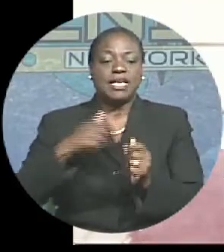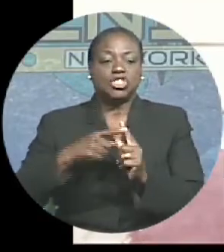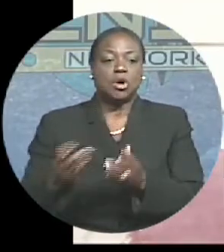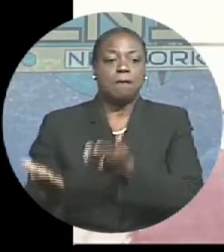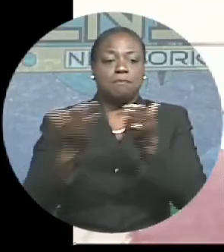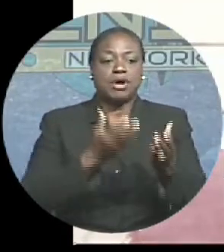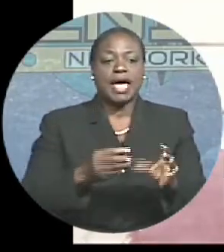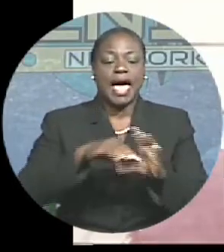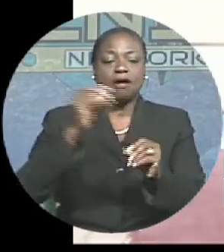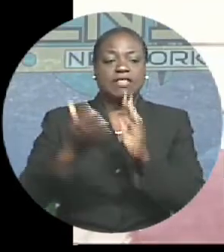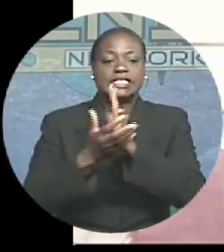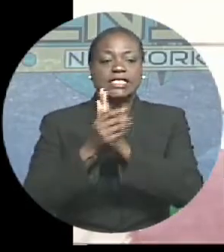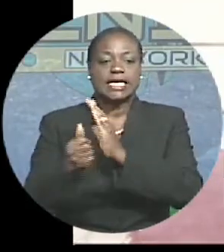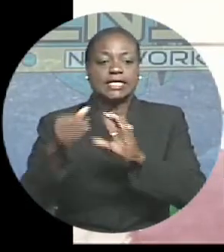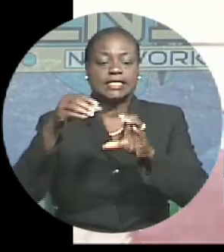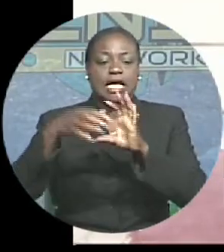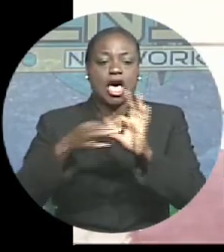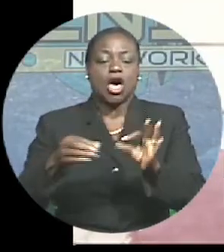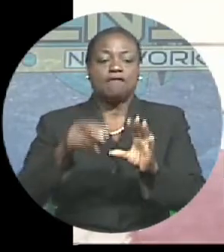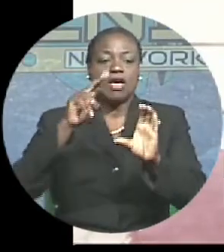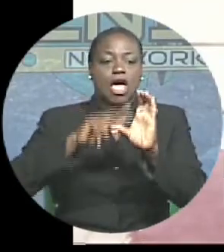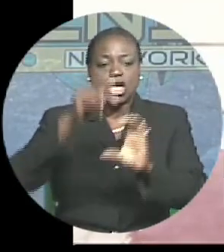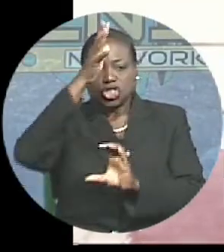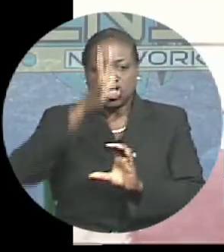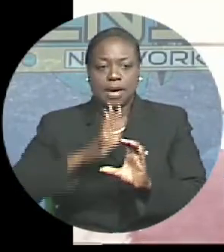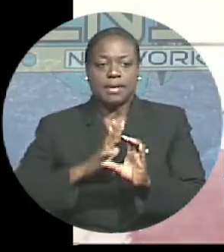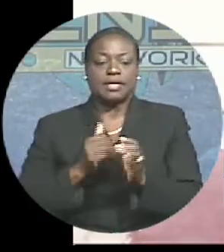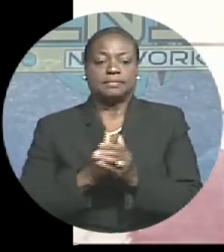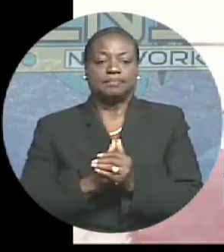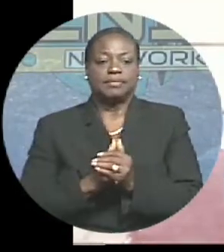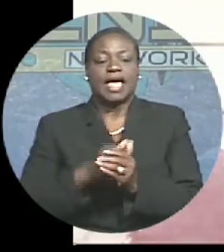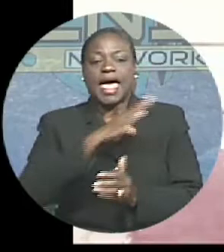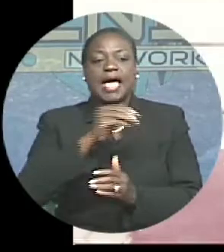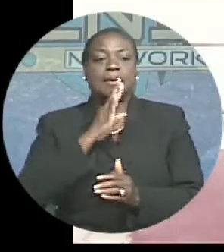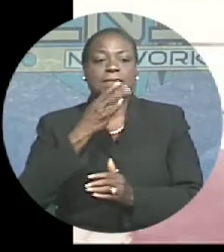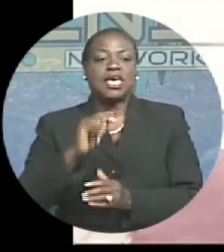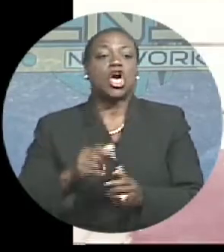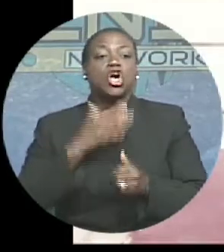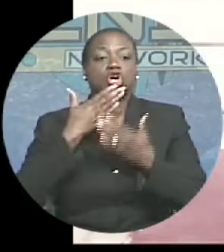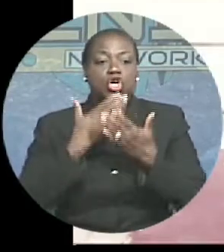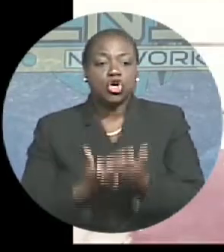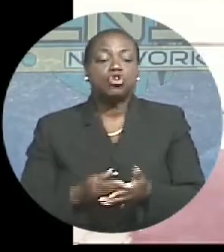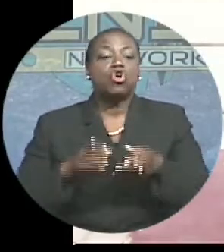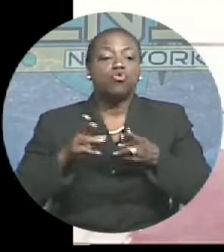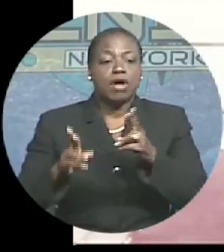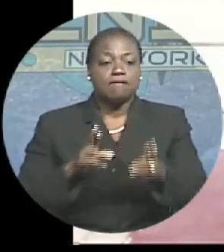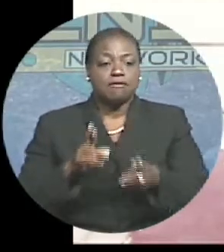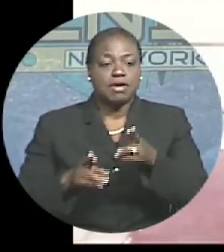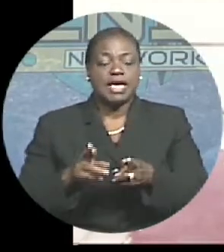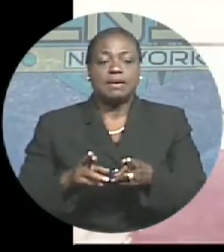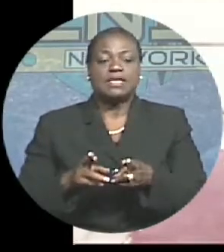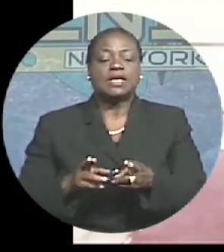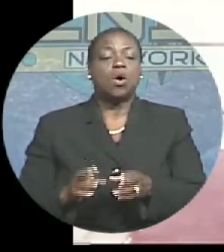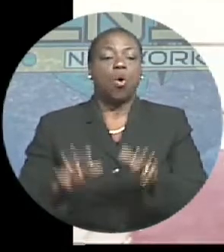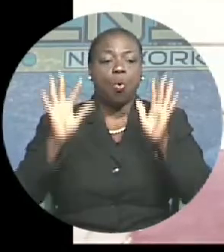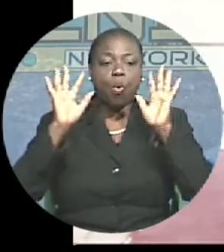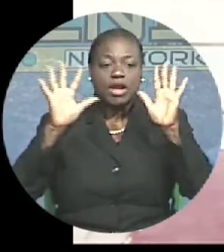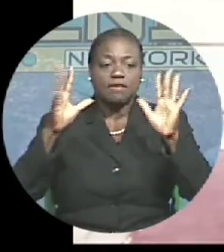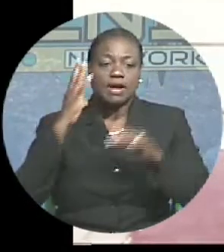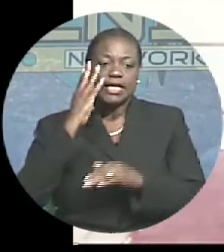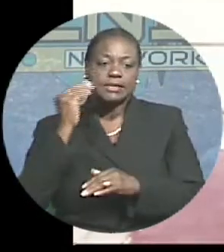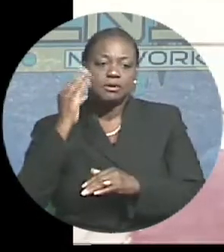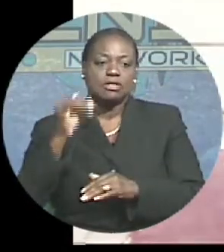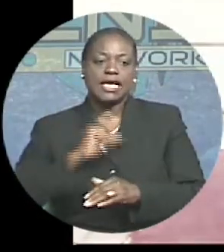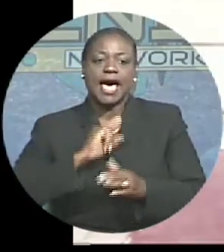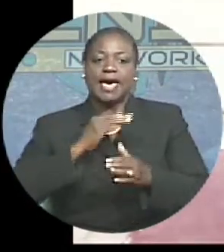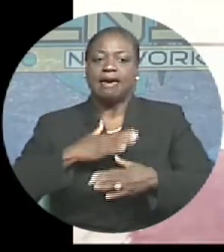and skills of mediation, arbitration, and generally being a good referee. So overall, it's been a wonderful experience. I've thoroughly enjoyed it.